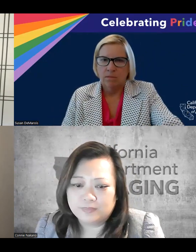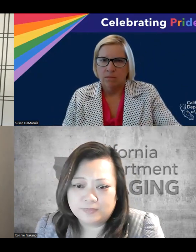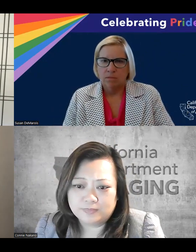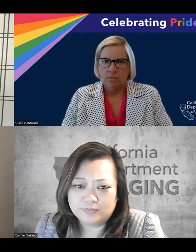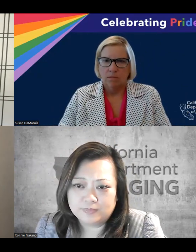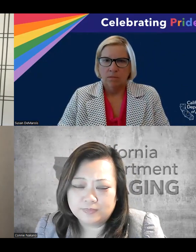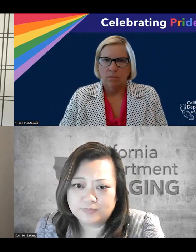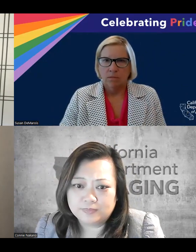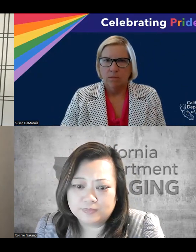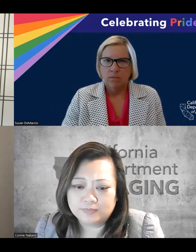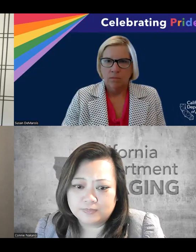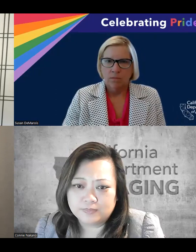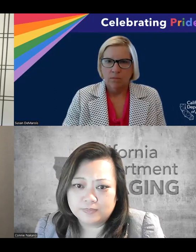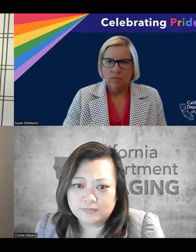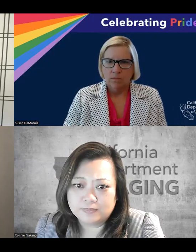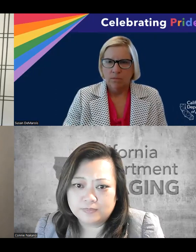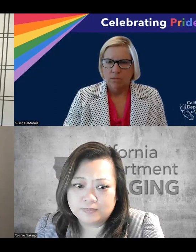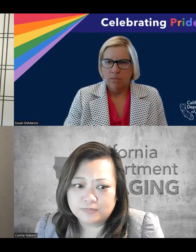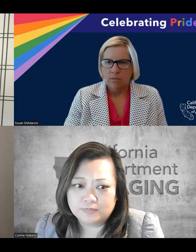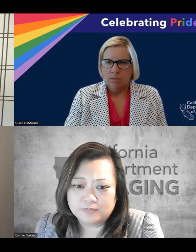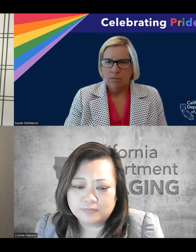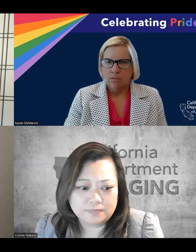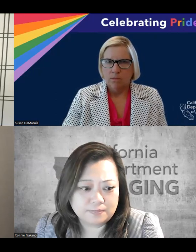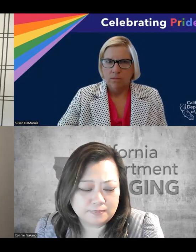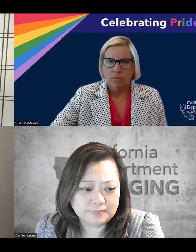to people who did not receive it?